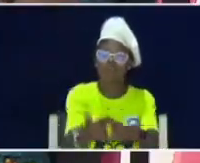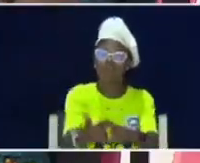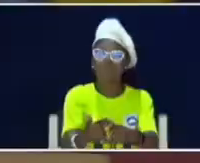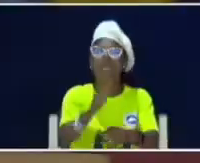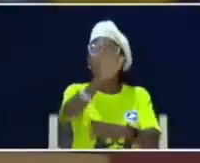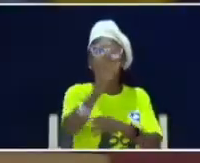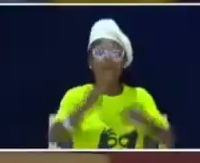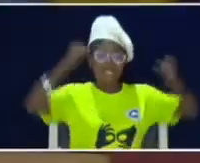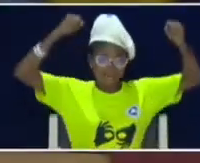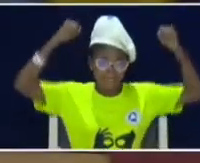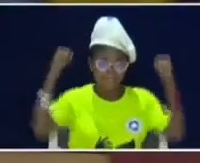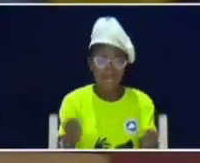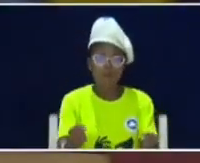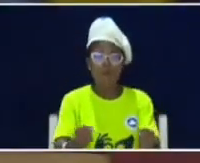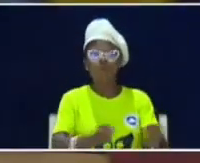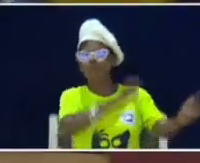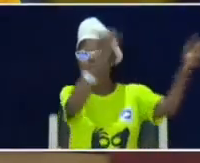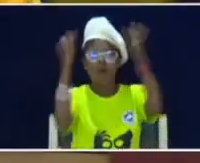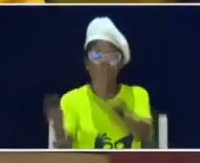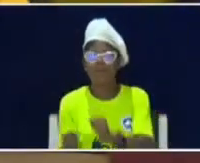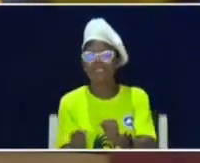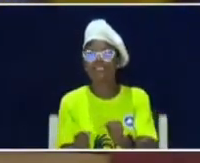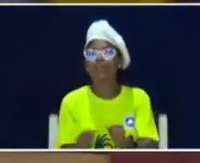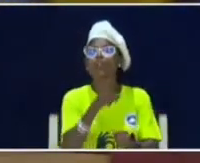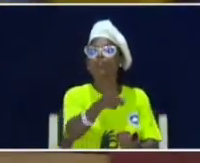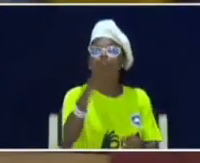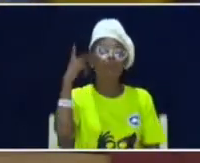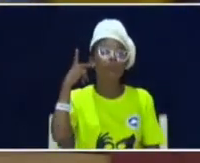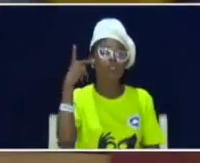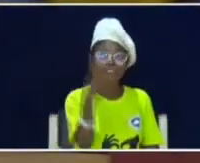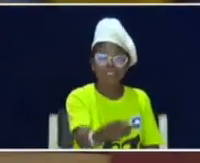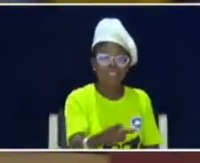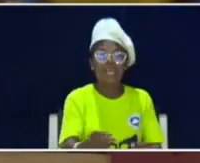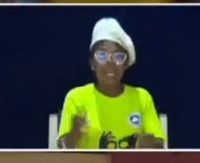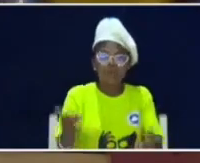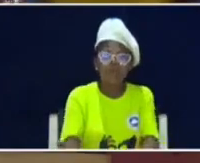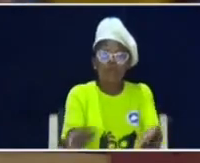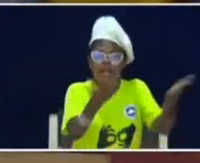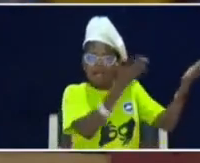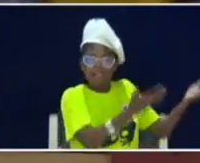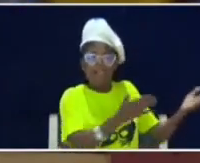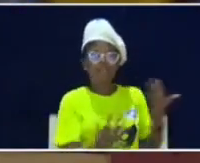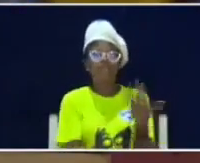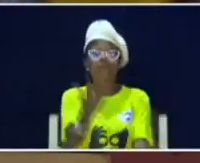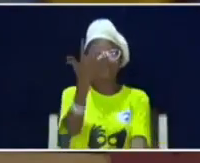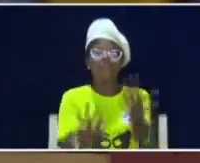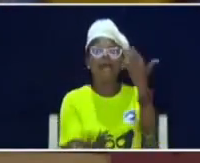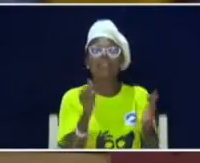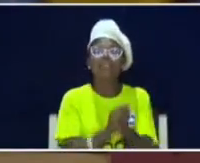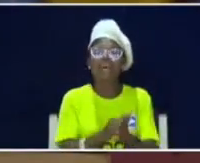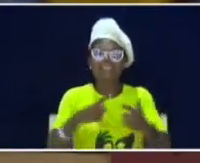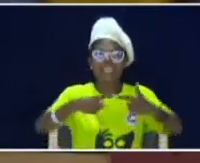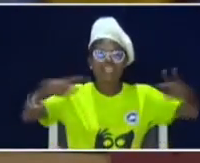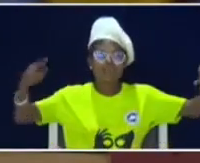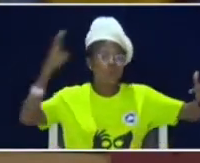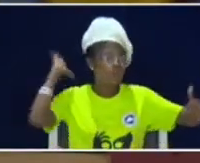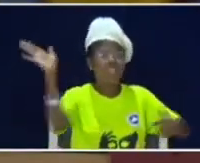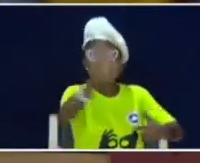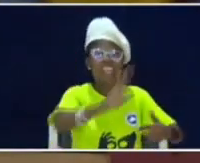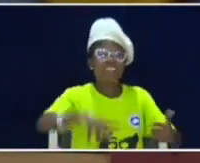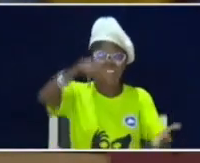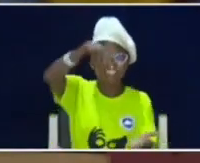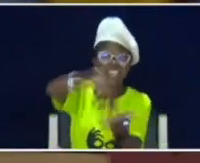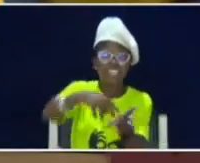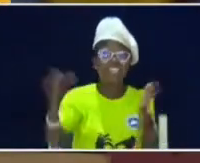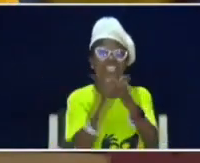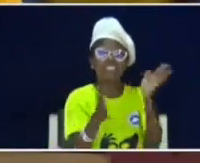By the power of the Almighty, you begin to carry fire that the enemy cannot withstand in the name